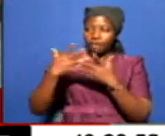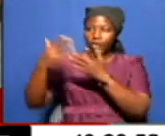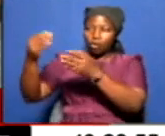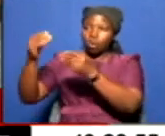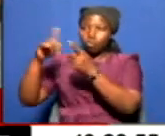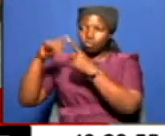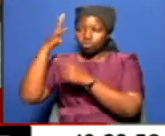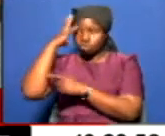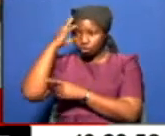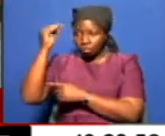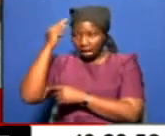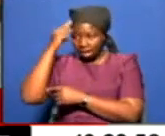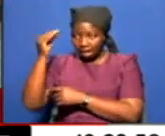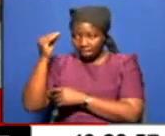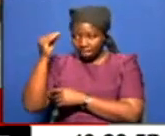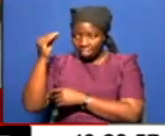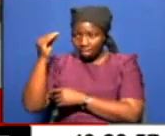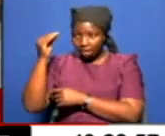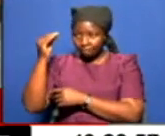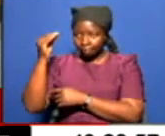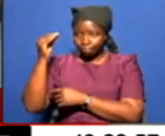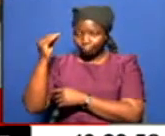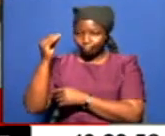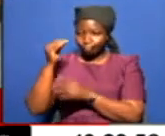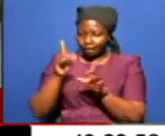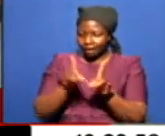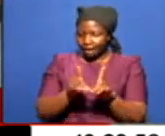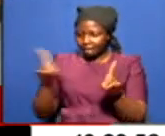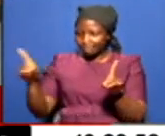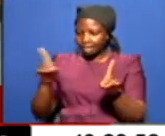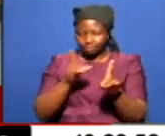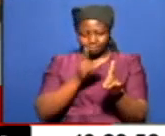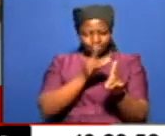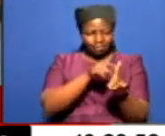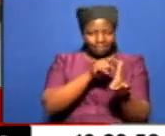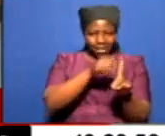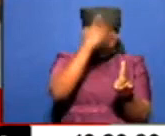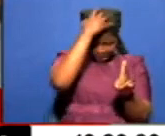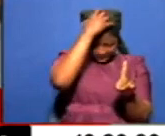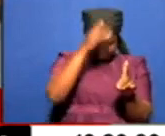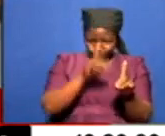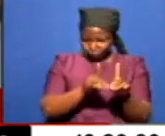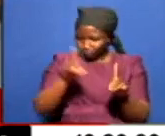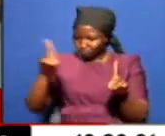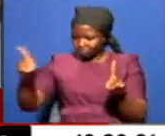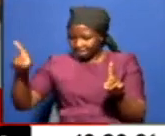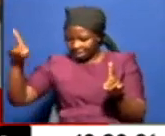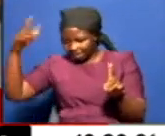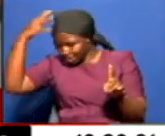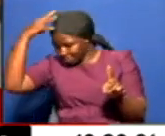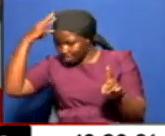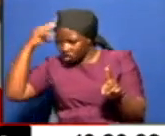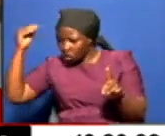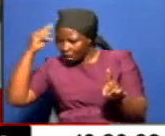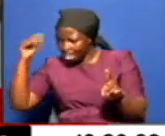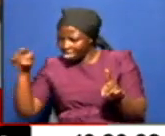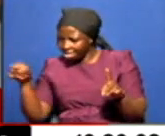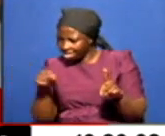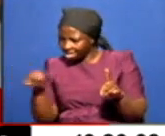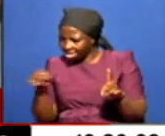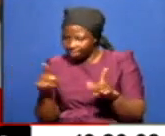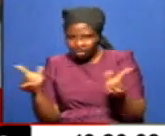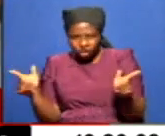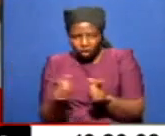example. Mm-hmm. The proximity of Lamu and Somalia makes it very easy to infiltrate mm-hmm. the county of Lamu.